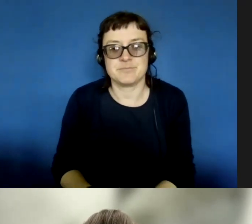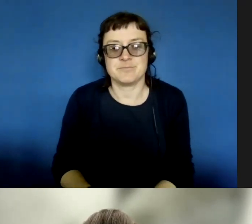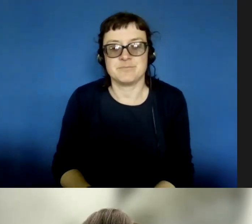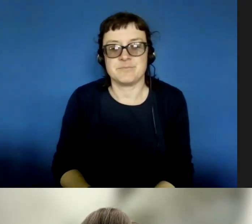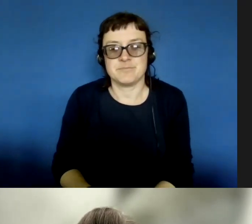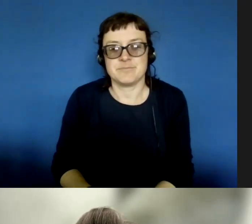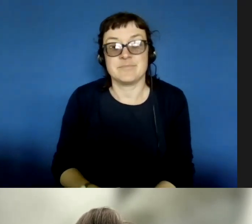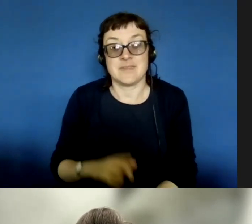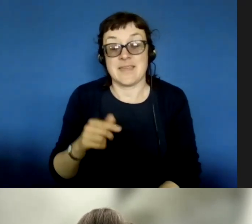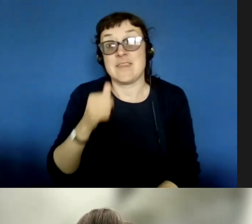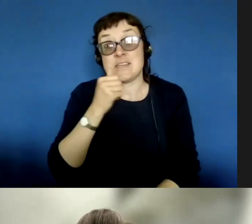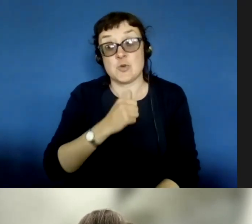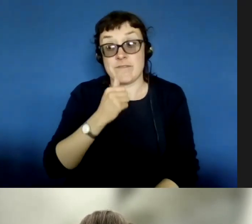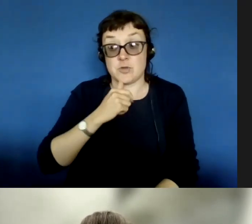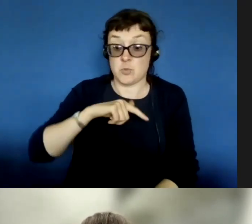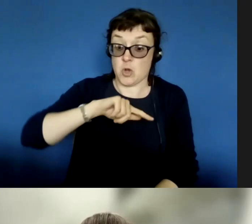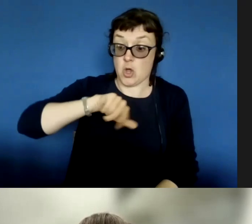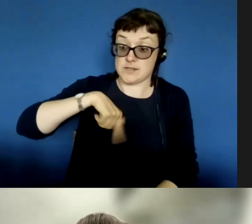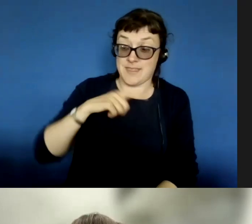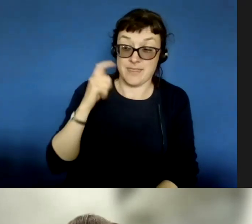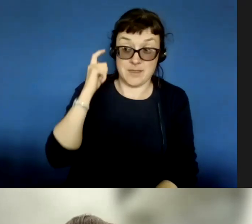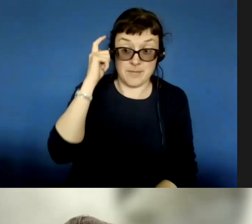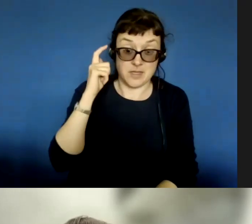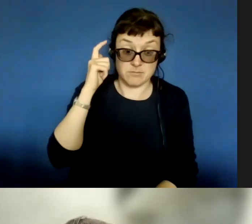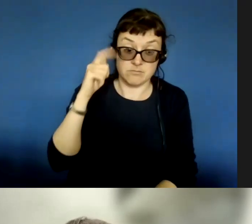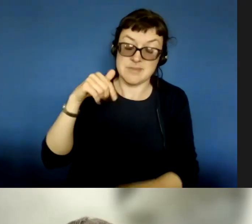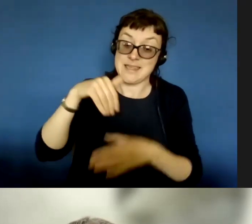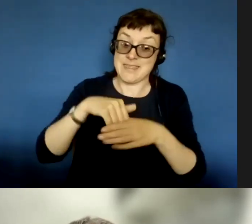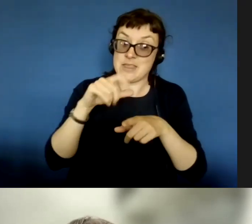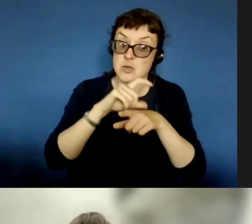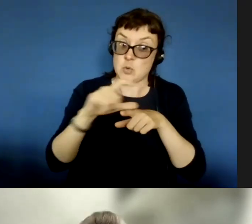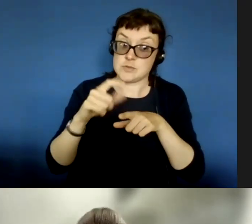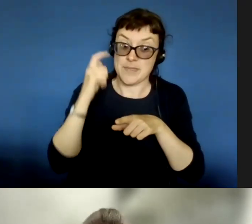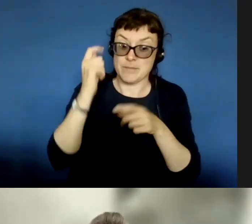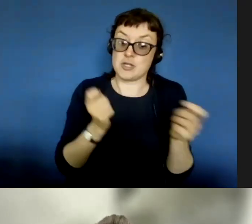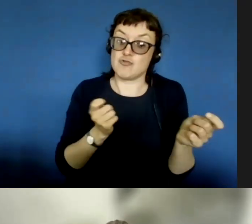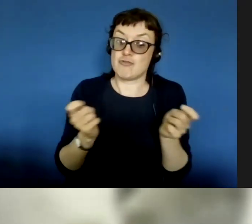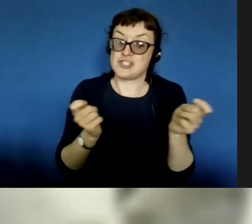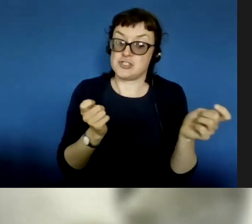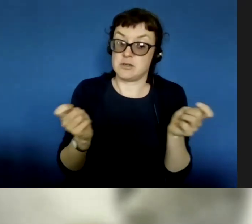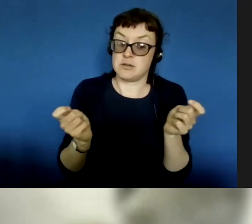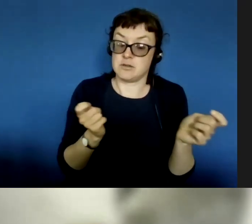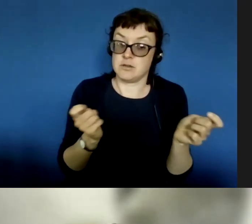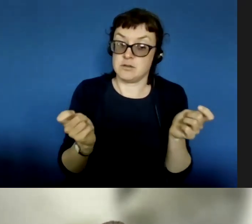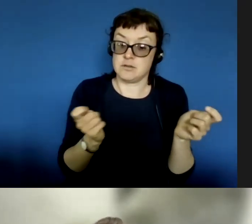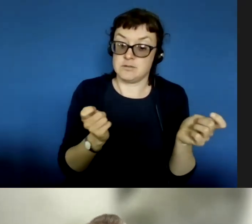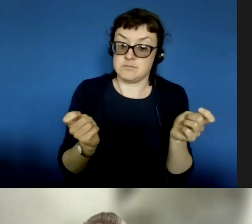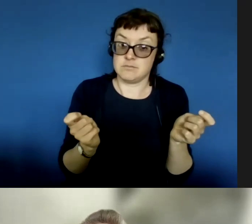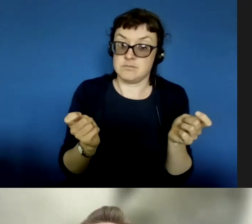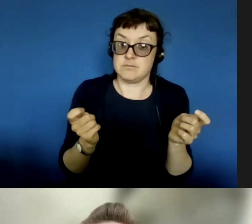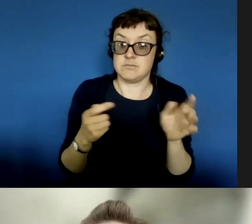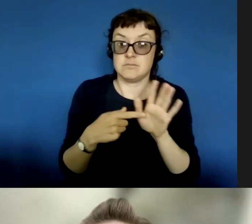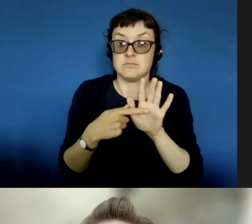really useful to us to think about, because part of the course was about curation, wasn't it? And the